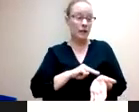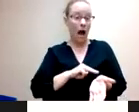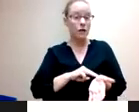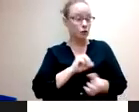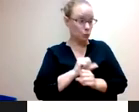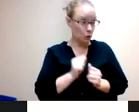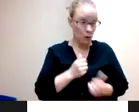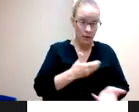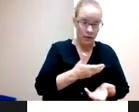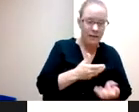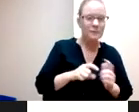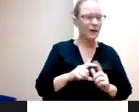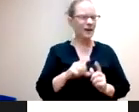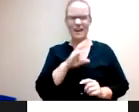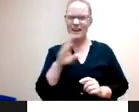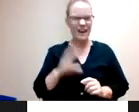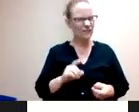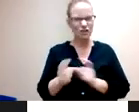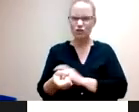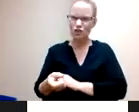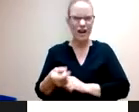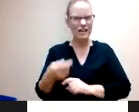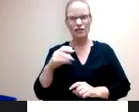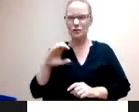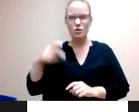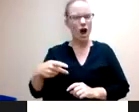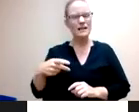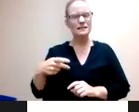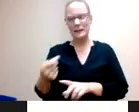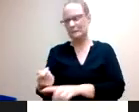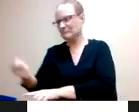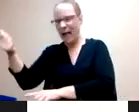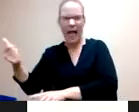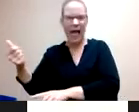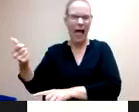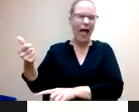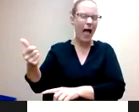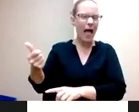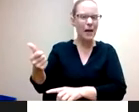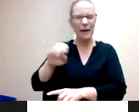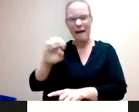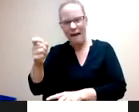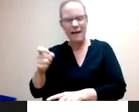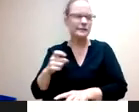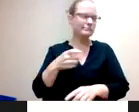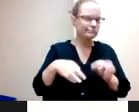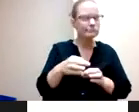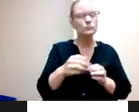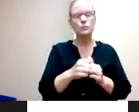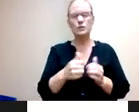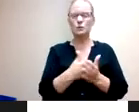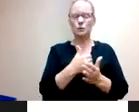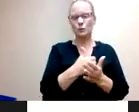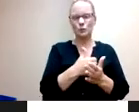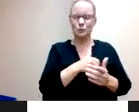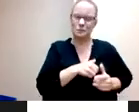yet no one had this healthcare proxy figure, you know, done to get away from this situation. I had a